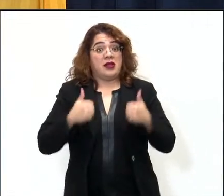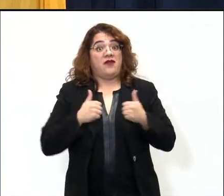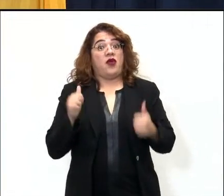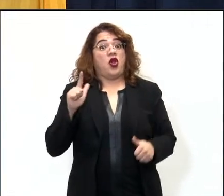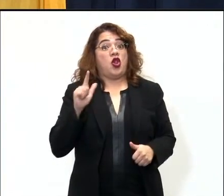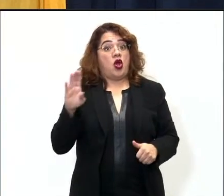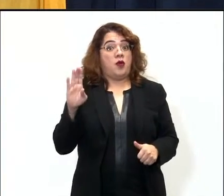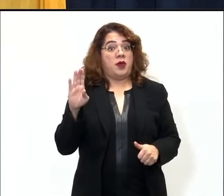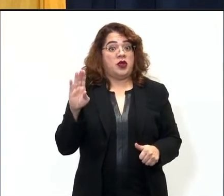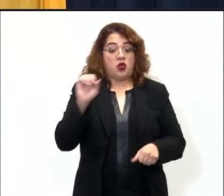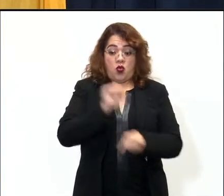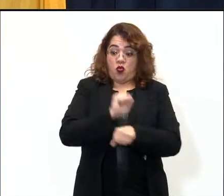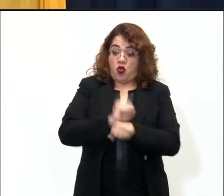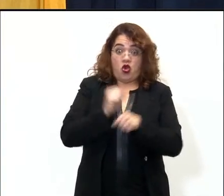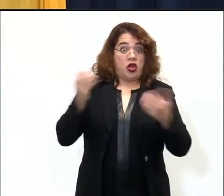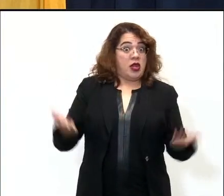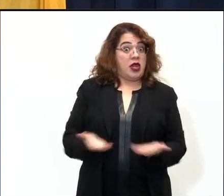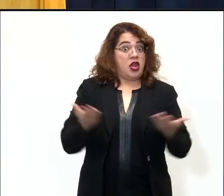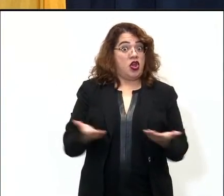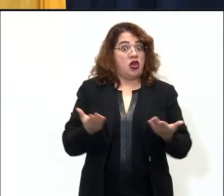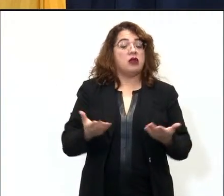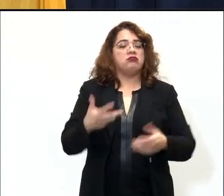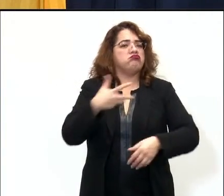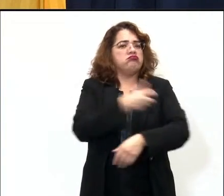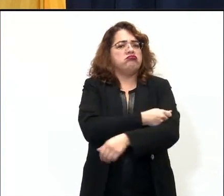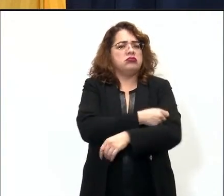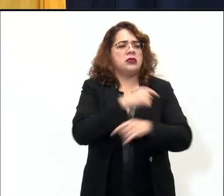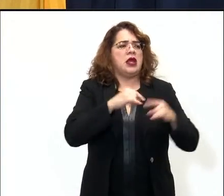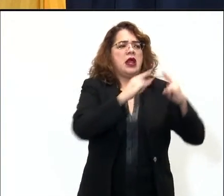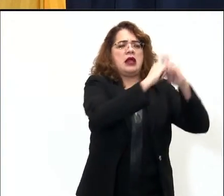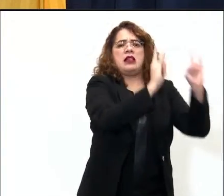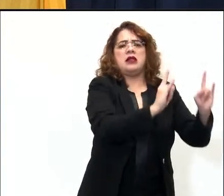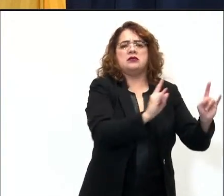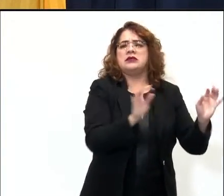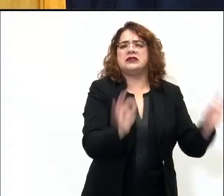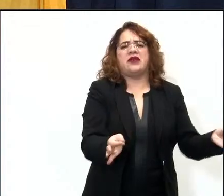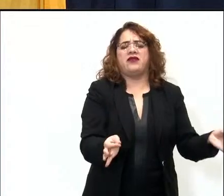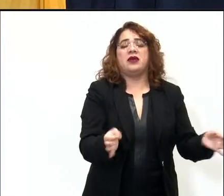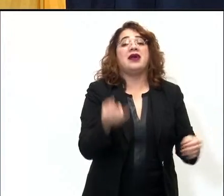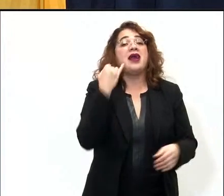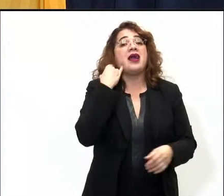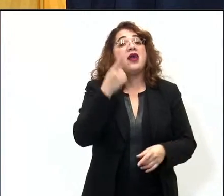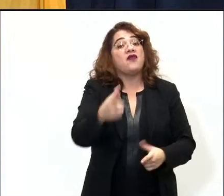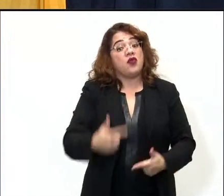if you're a Long Beach worker, you work here, you're going to get vaccinated through a clinic. But if you live here and you